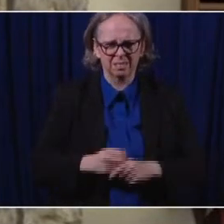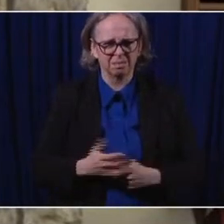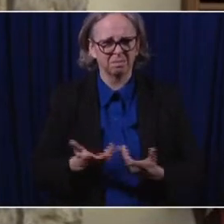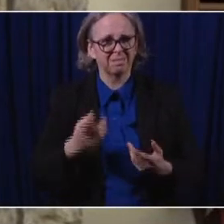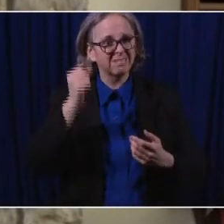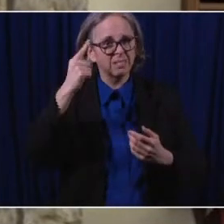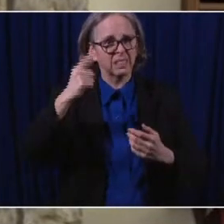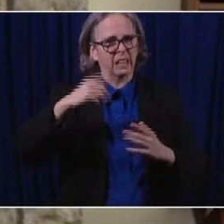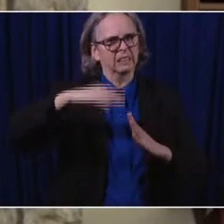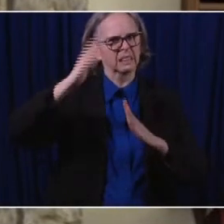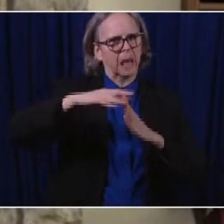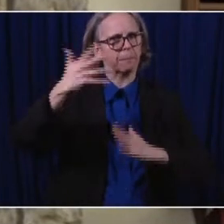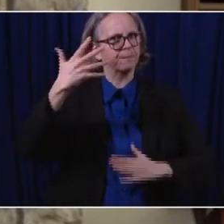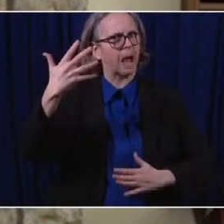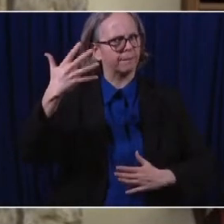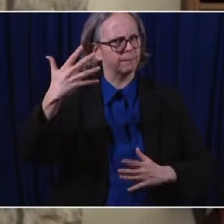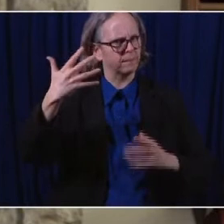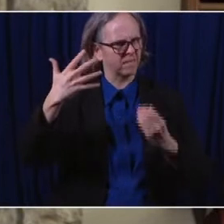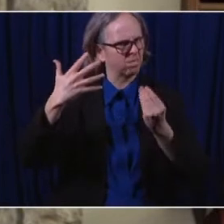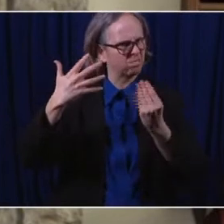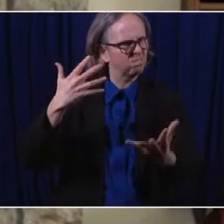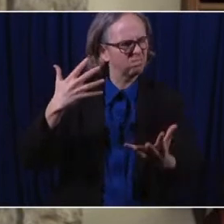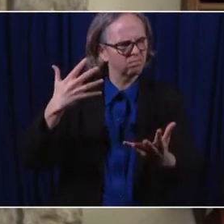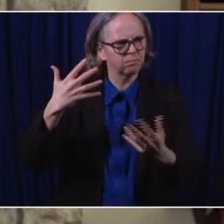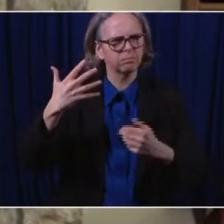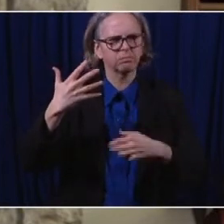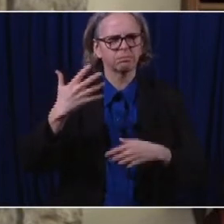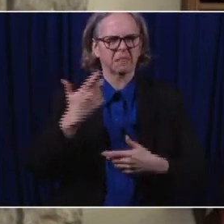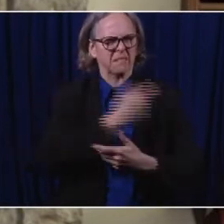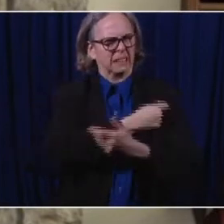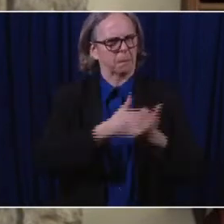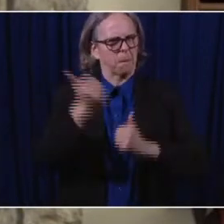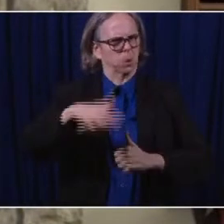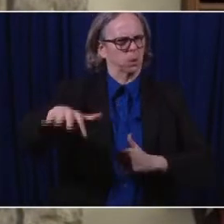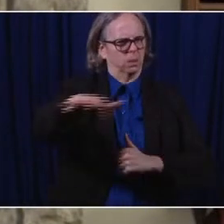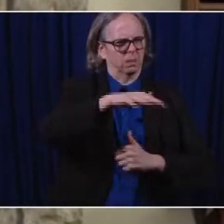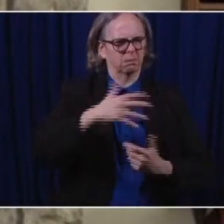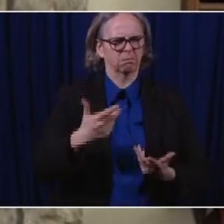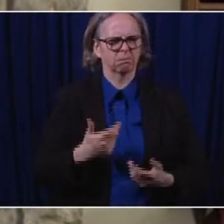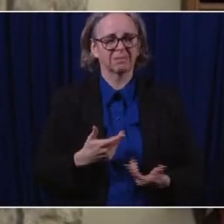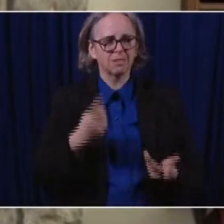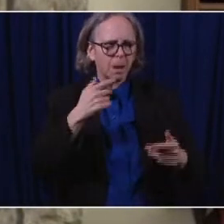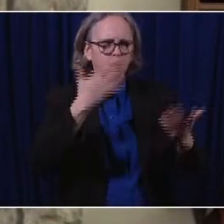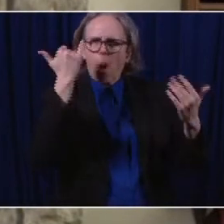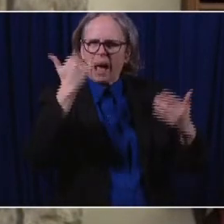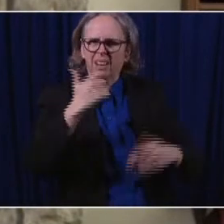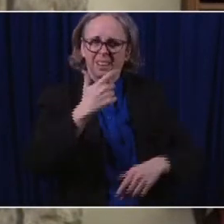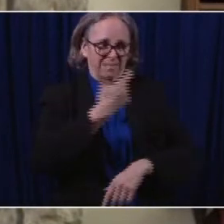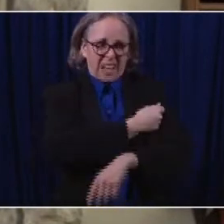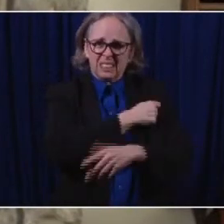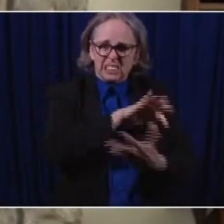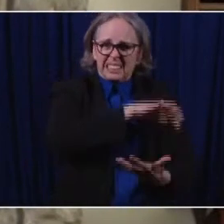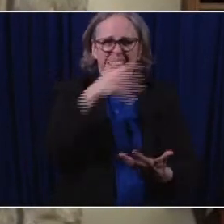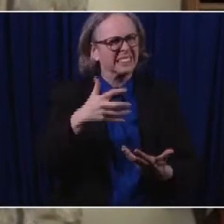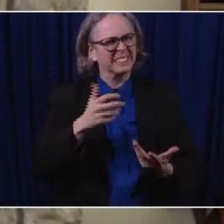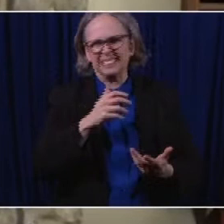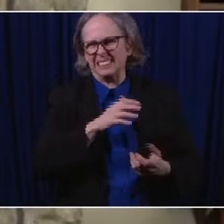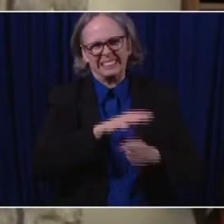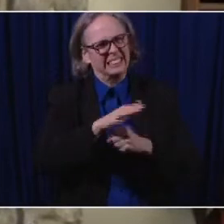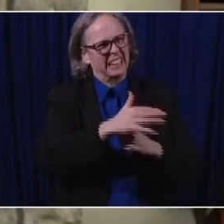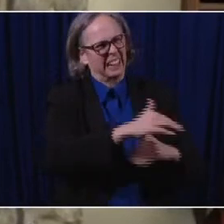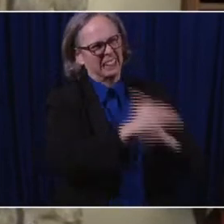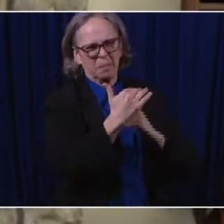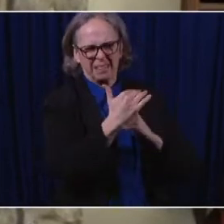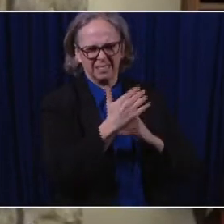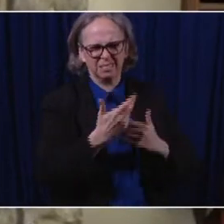protect lives, knowing that we only had a limited amount of vaccine every single day. And so, as you know, we started, actually, the